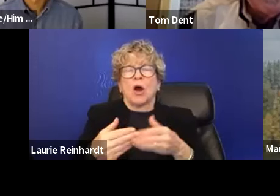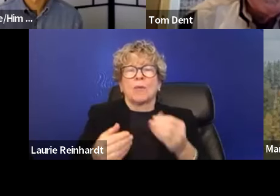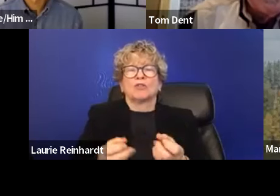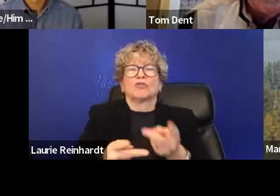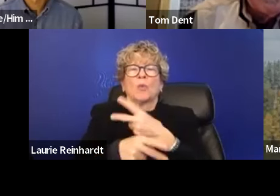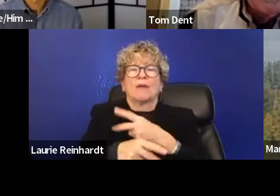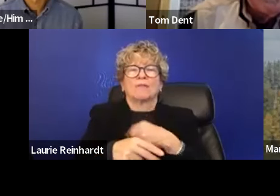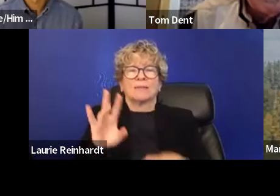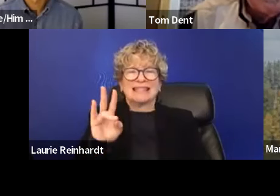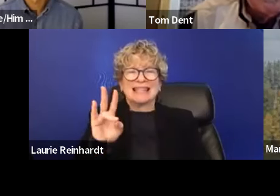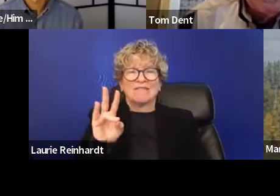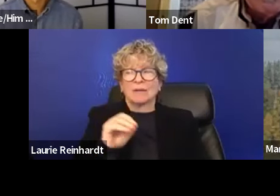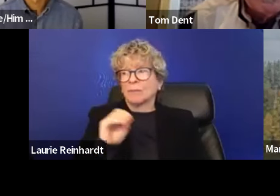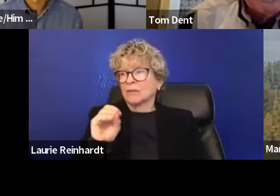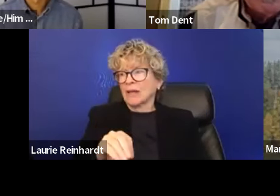many, 7%.